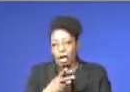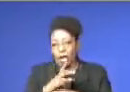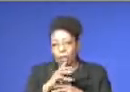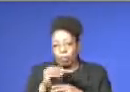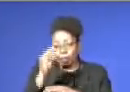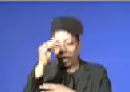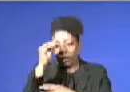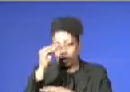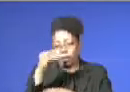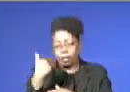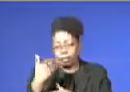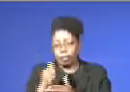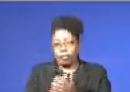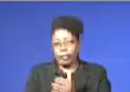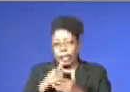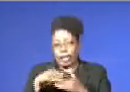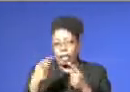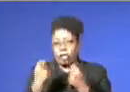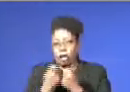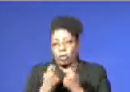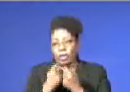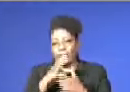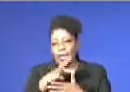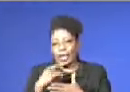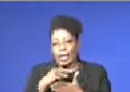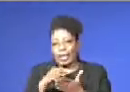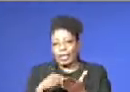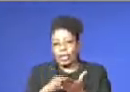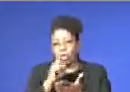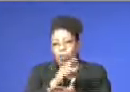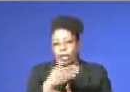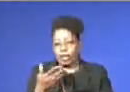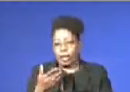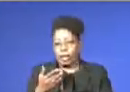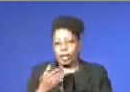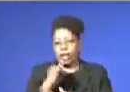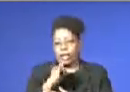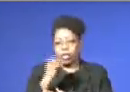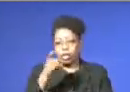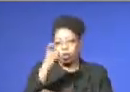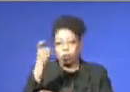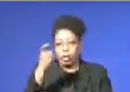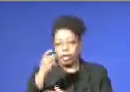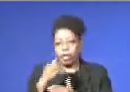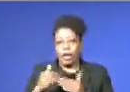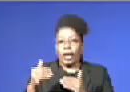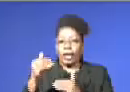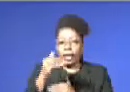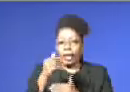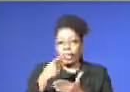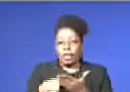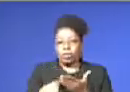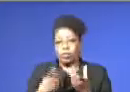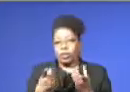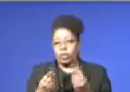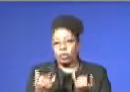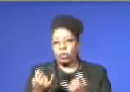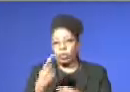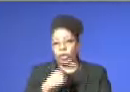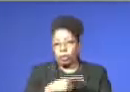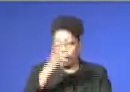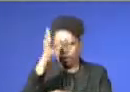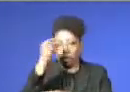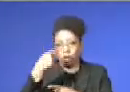it out. In tournaments, especially tournaments like this, one thing you have to do is win and advance, and that's what we did today. So my boys are